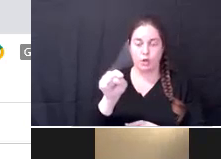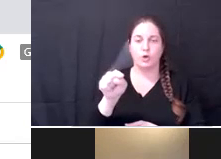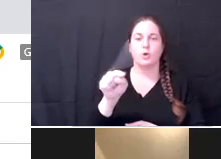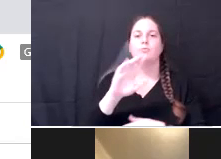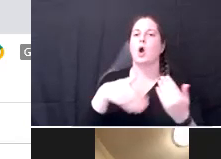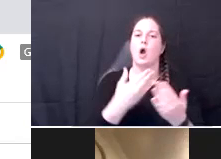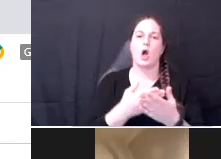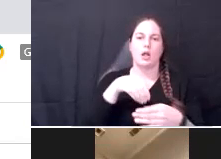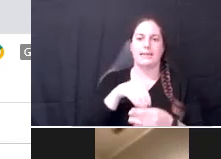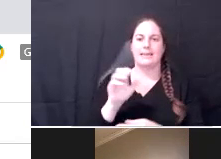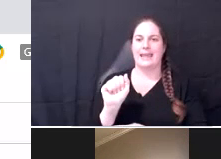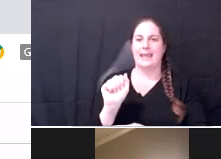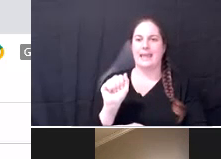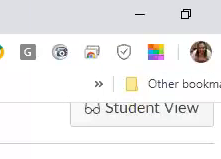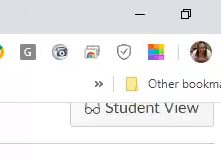format,